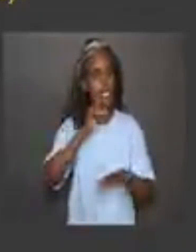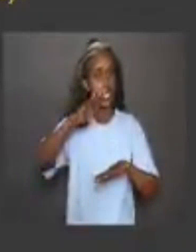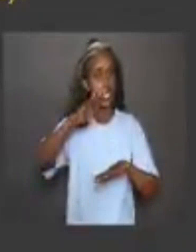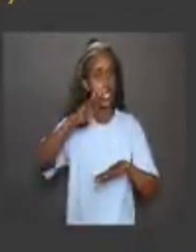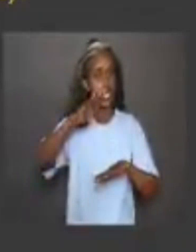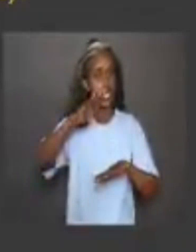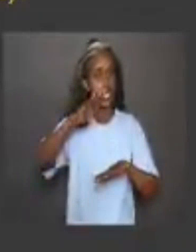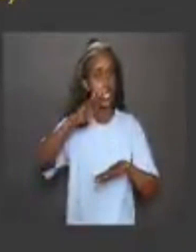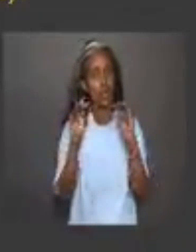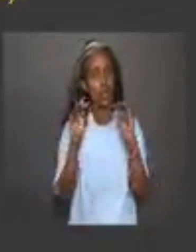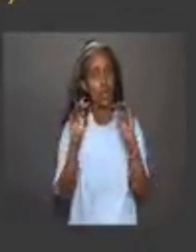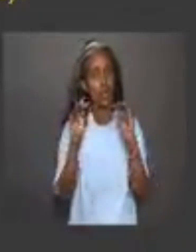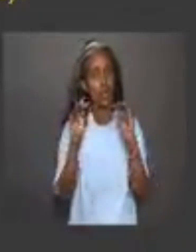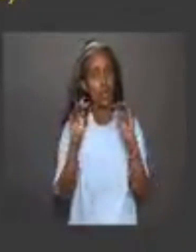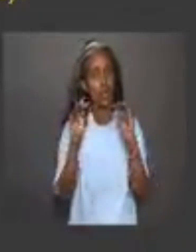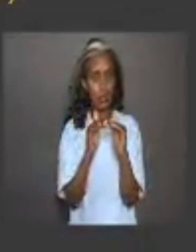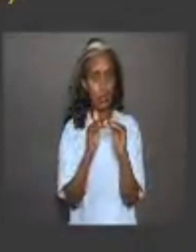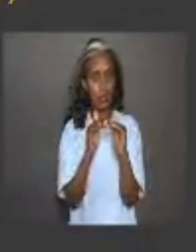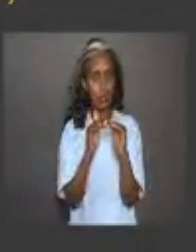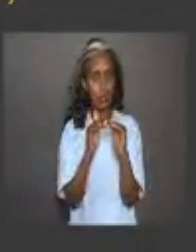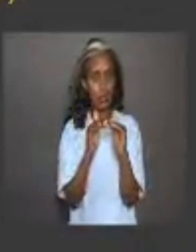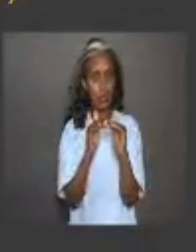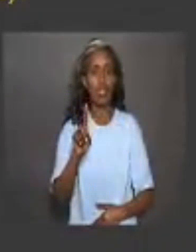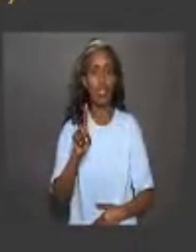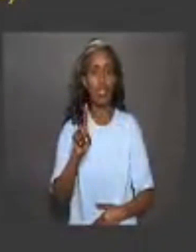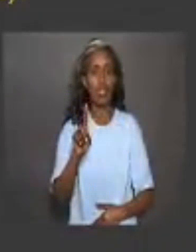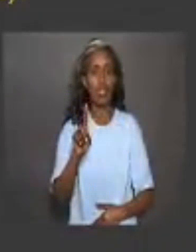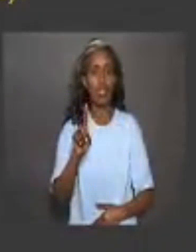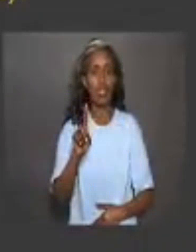equal to 1, and let